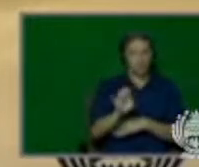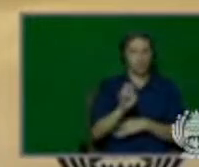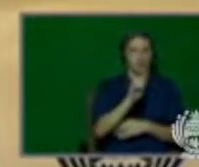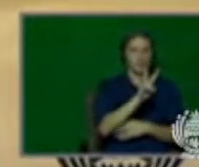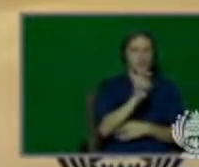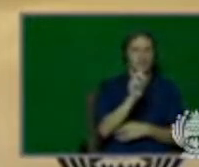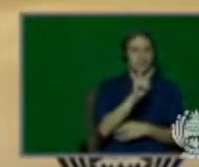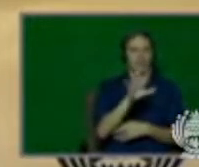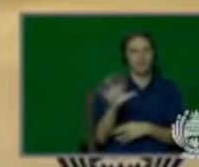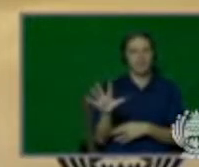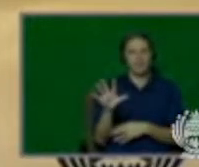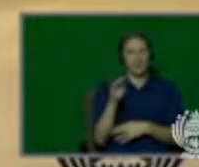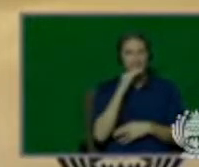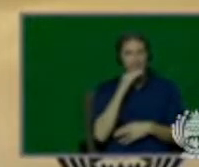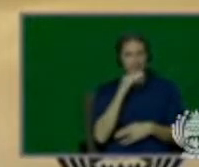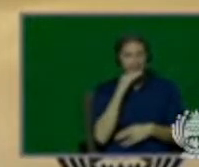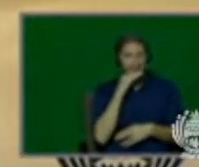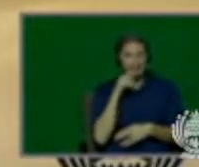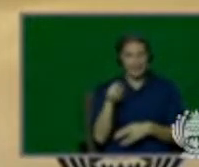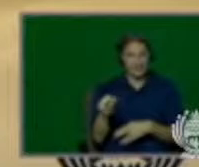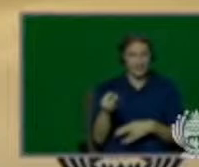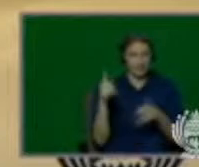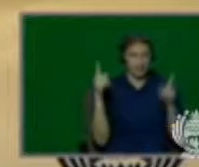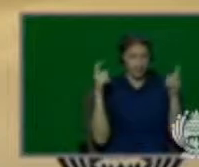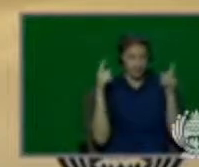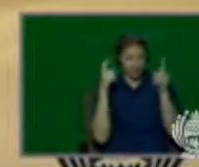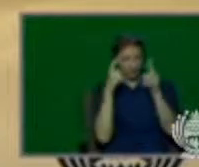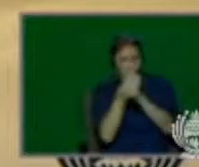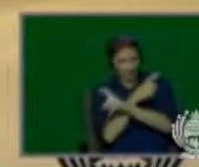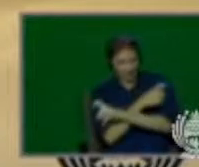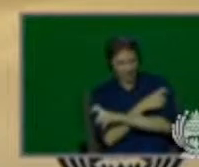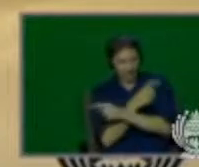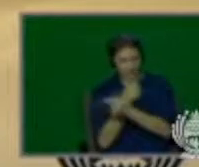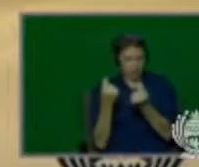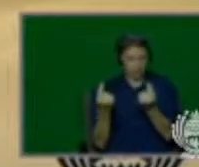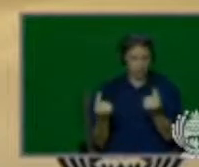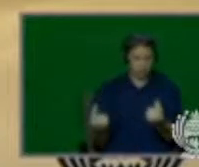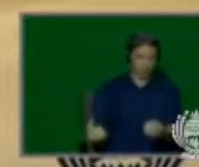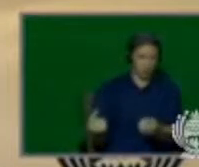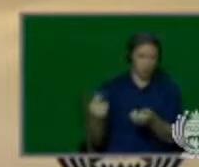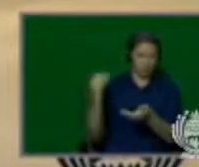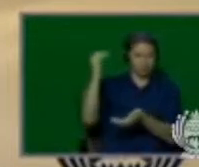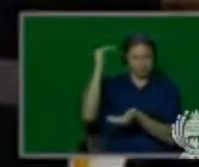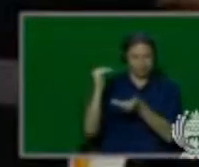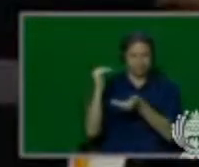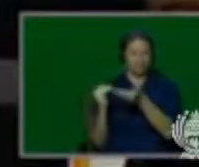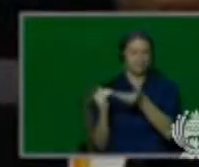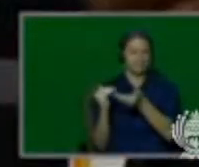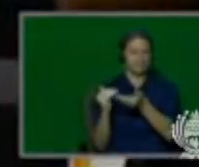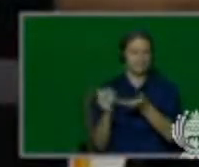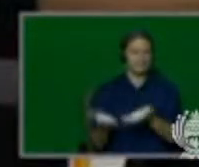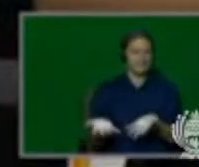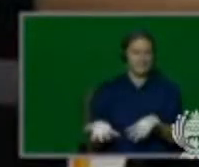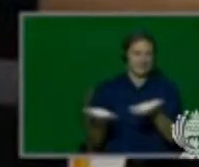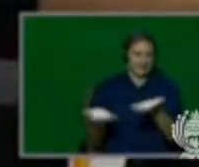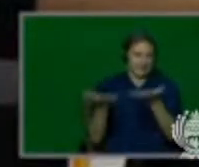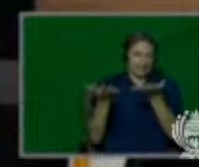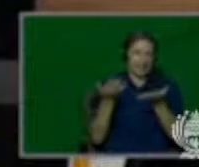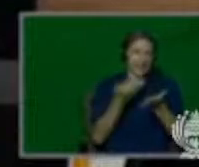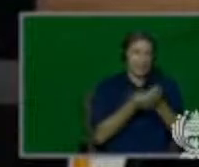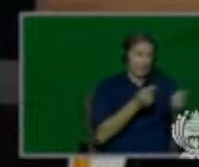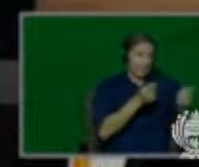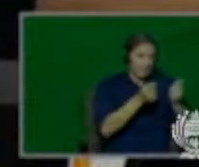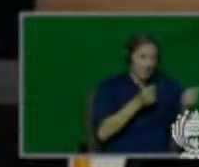reduces procedural complexity of undertaking PPPs, create capacity to support and manage